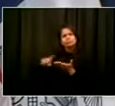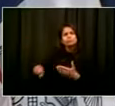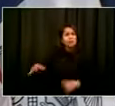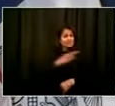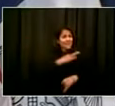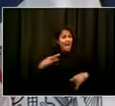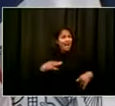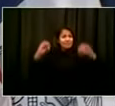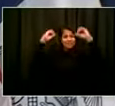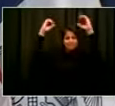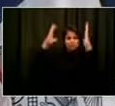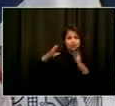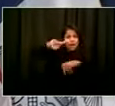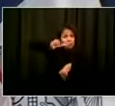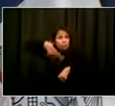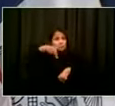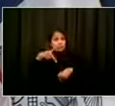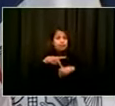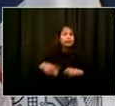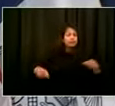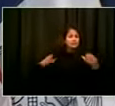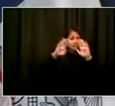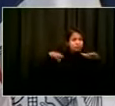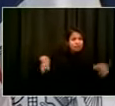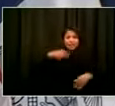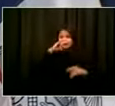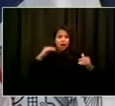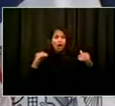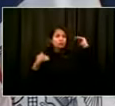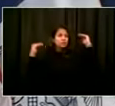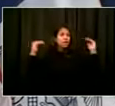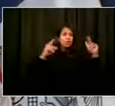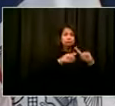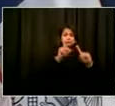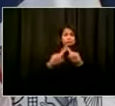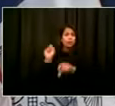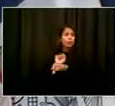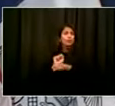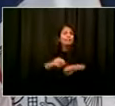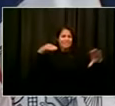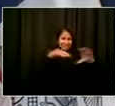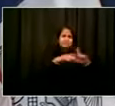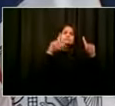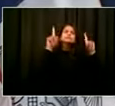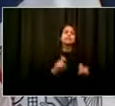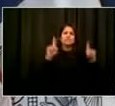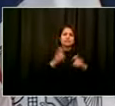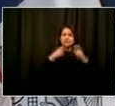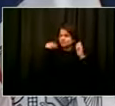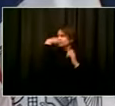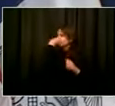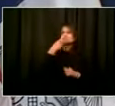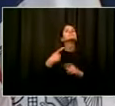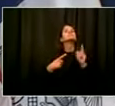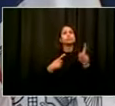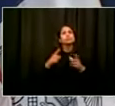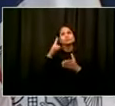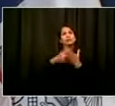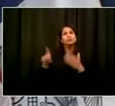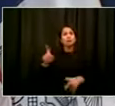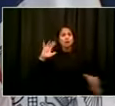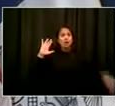now, after we've had testing in hundreds of schools, 16,000 plus test results have come back. Only